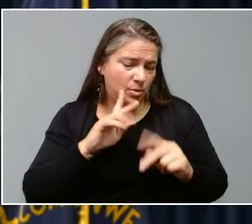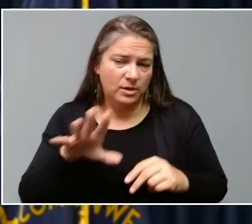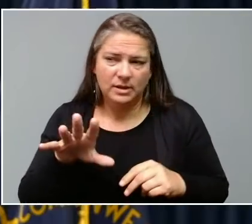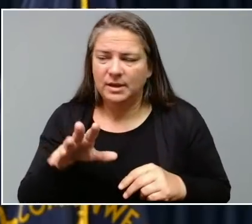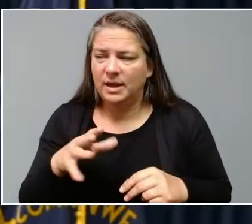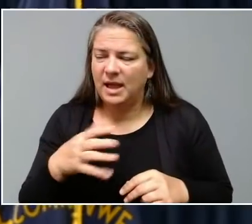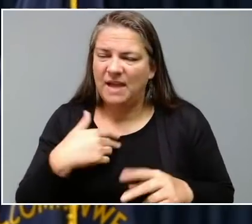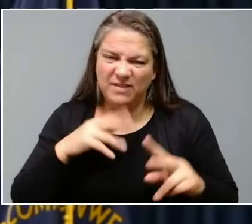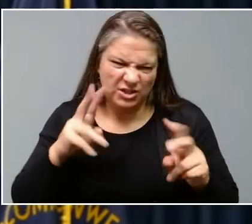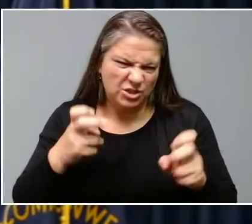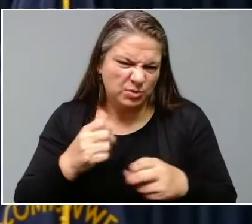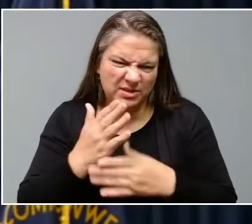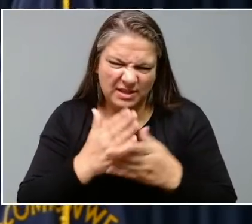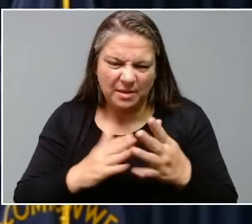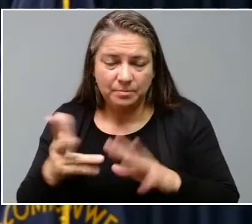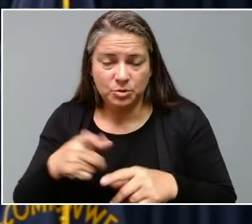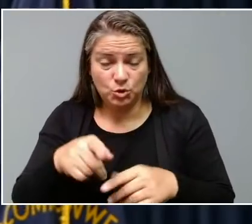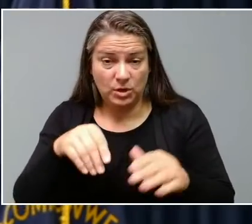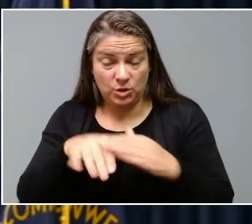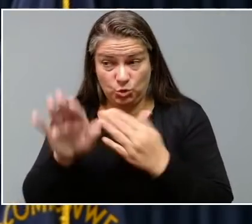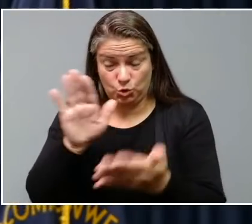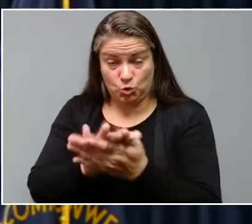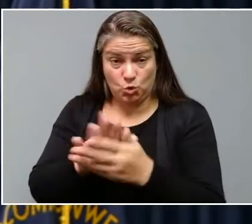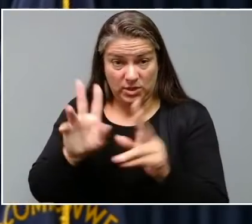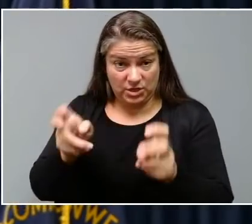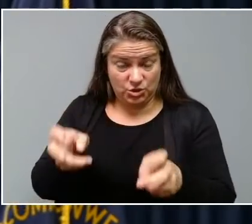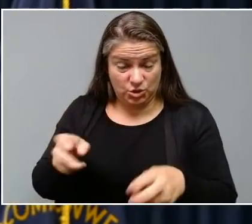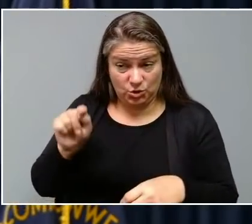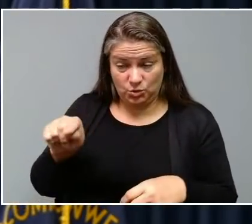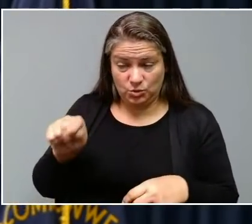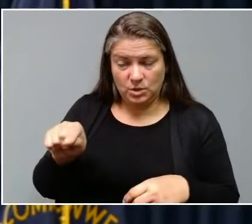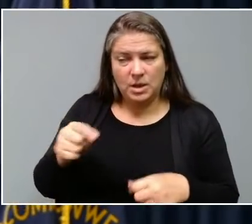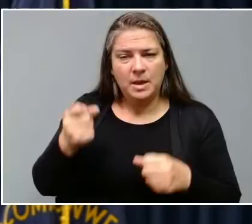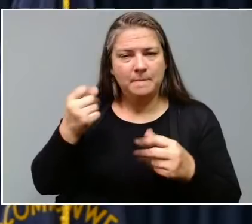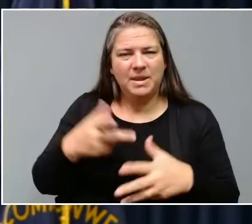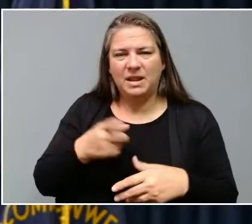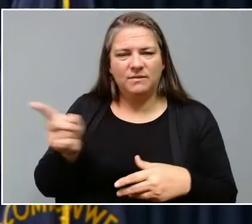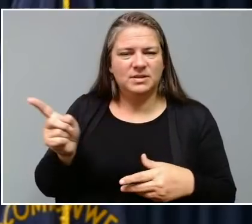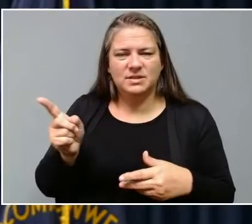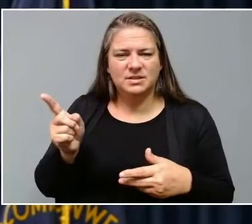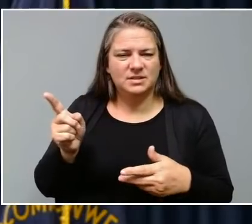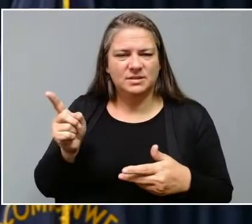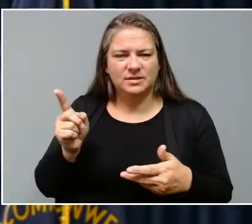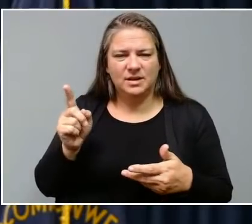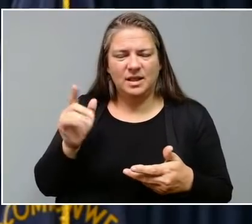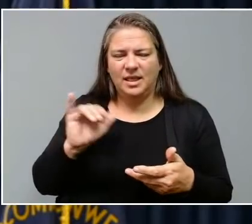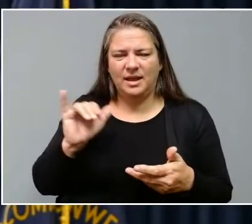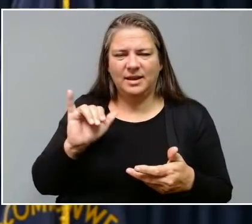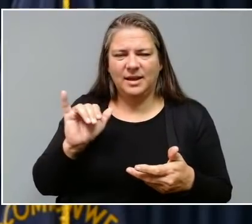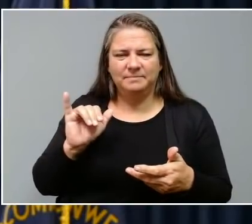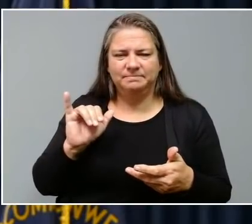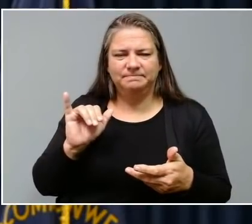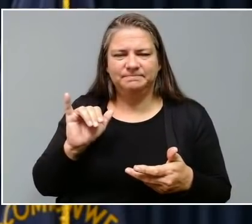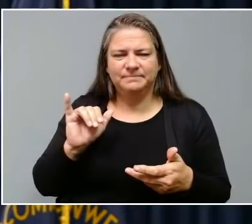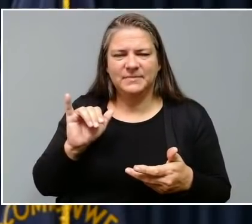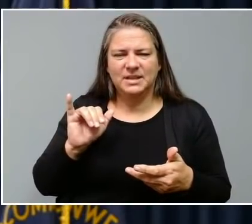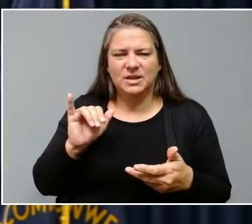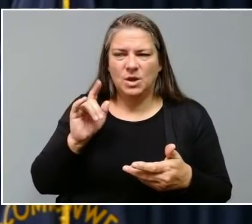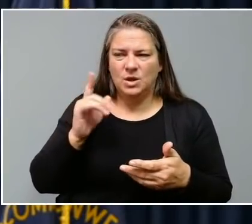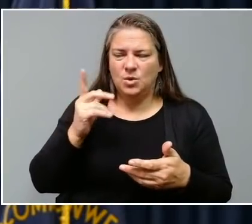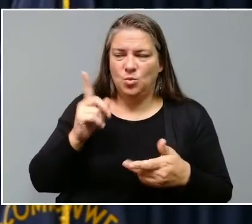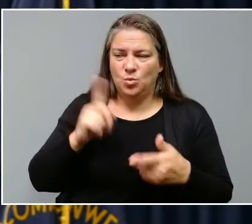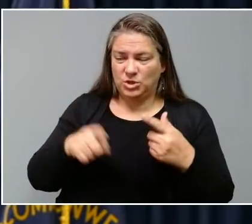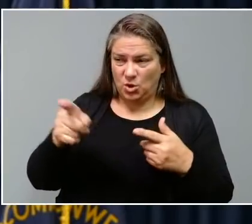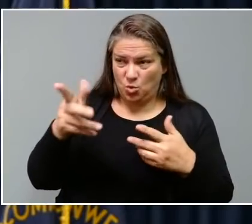when you get into the school issue, a lot of it's nomenclature, right? A lot of what people want are kids